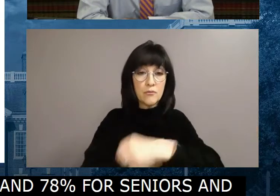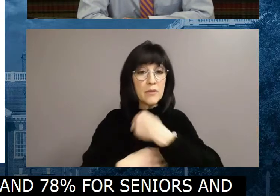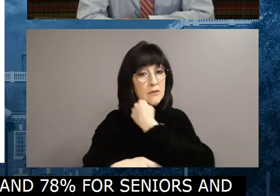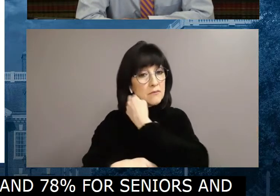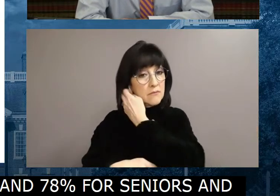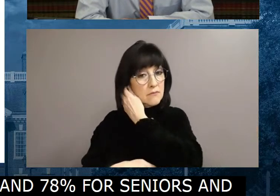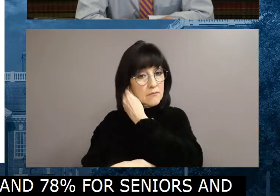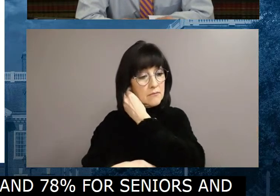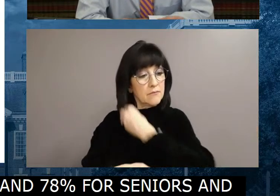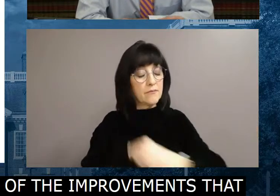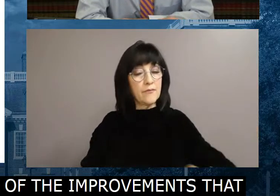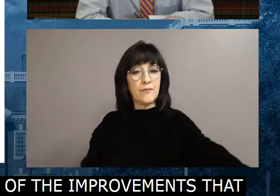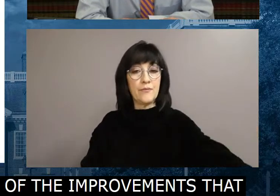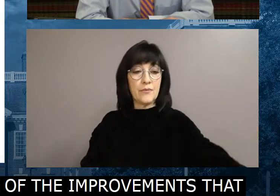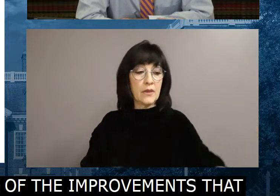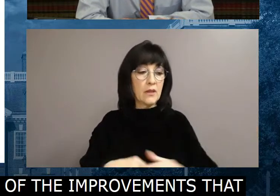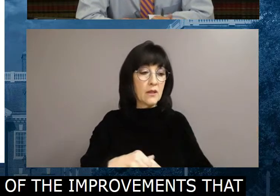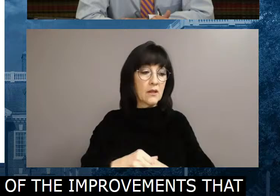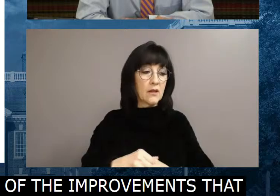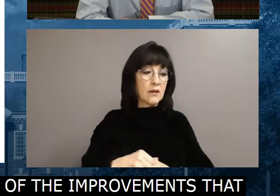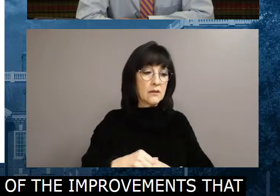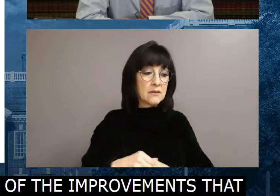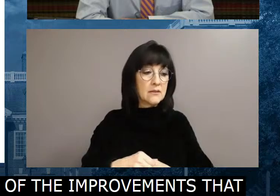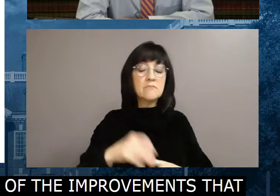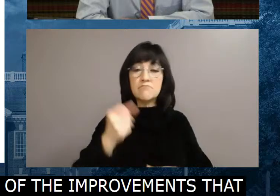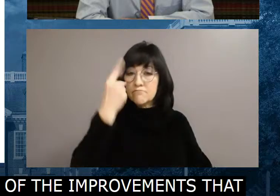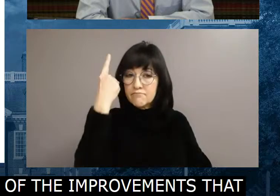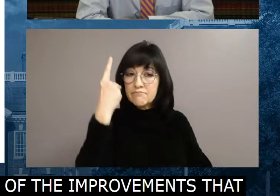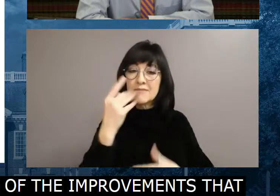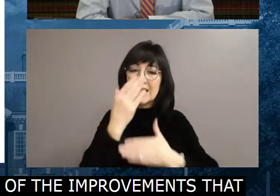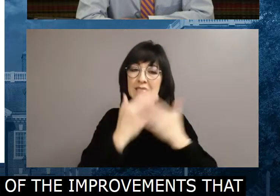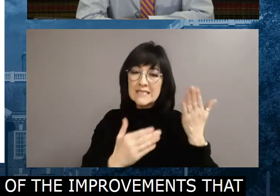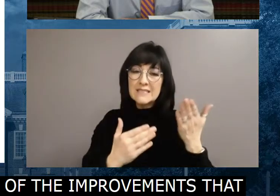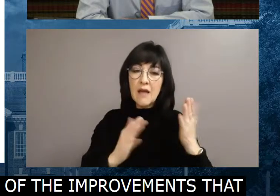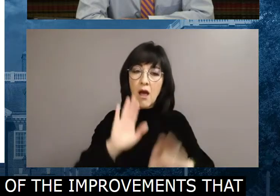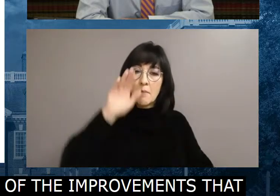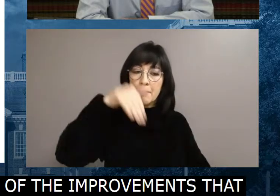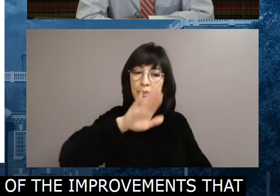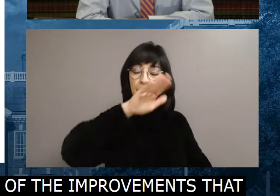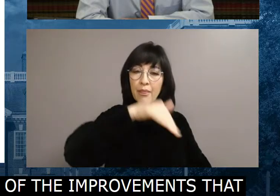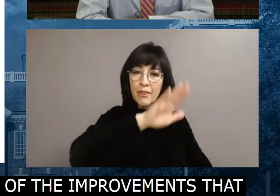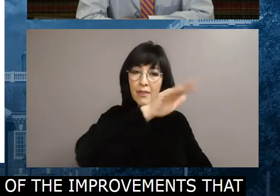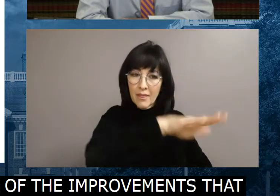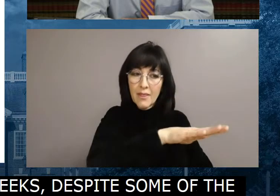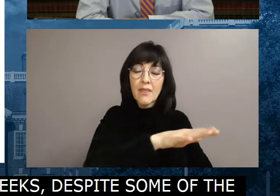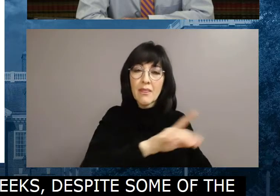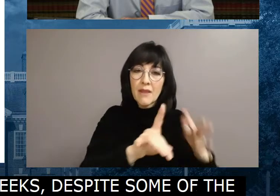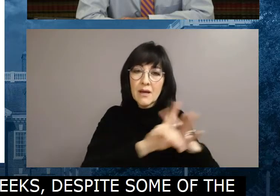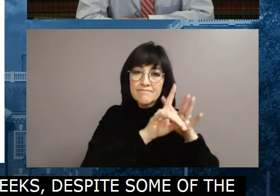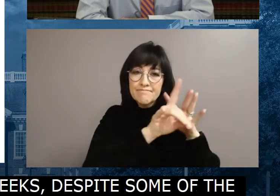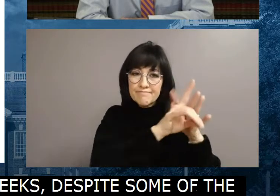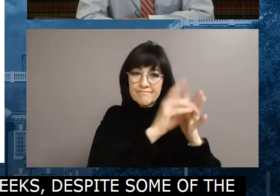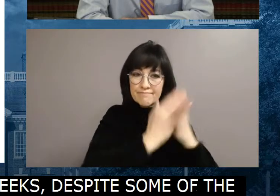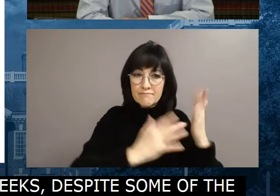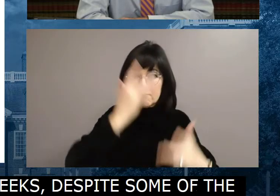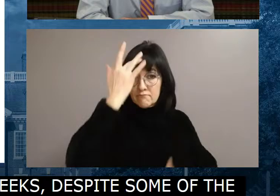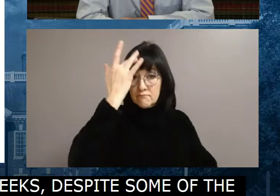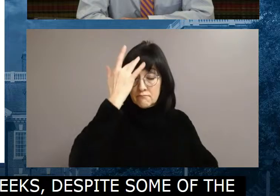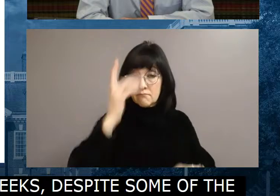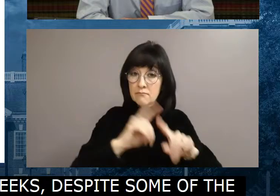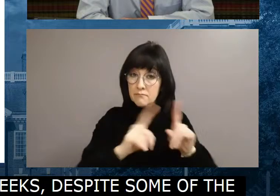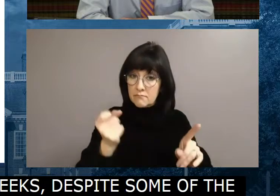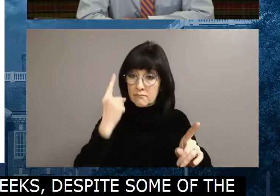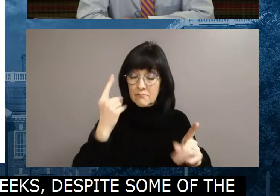the fallbacks on number of cases, we, starting April the 1st, will be loosening restrictions for